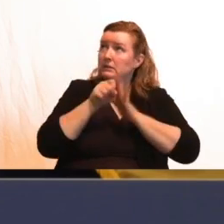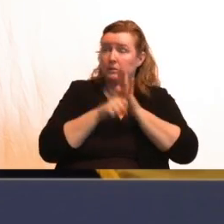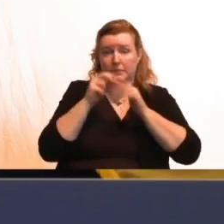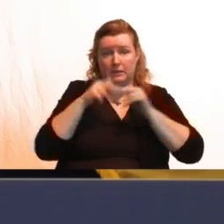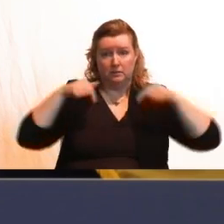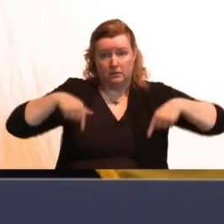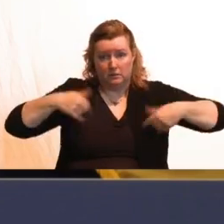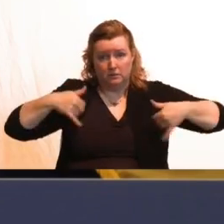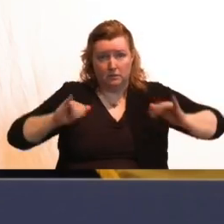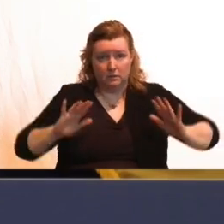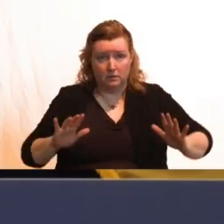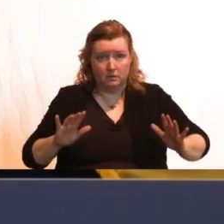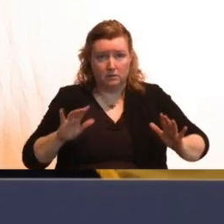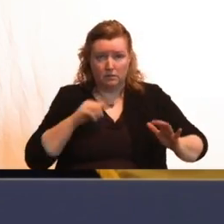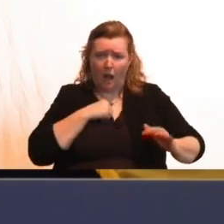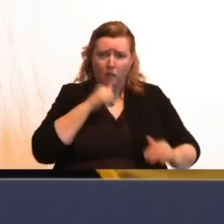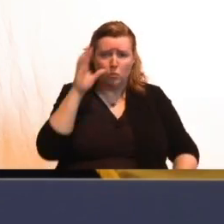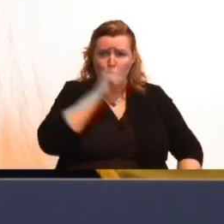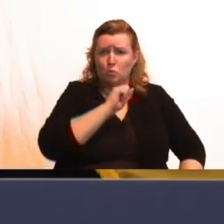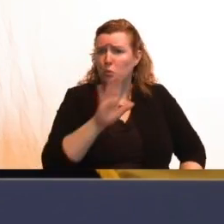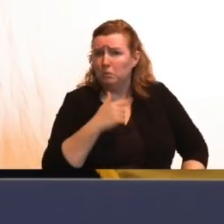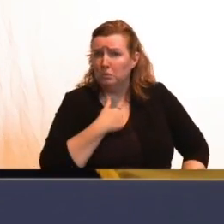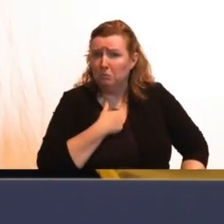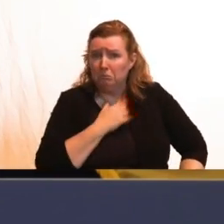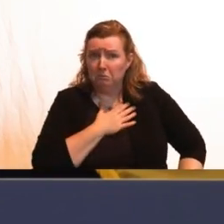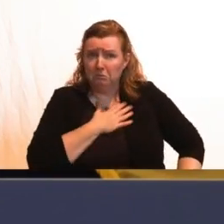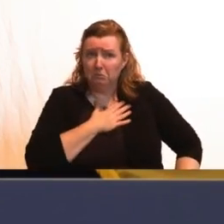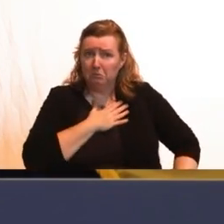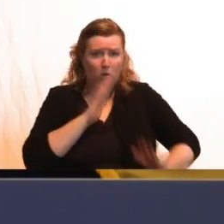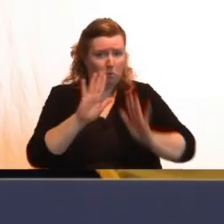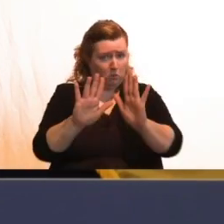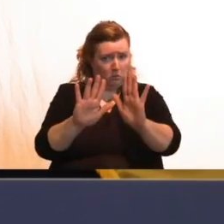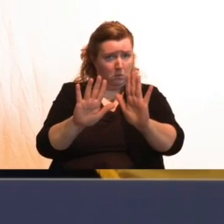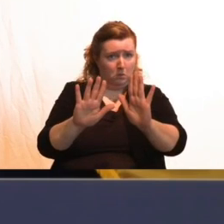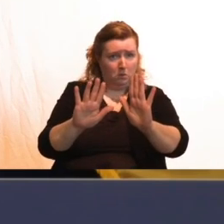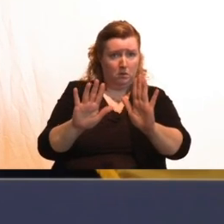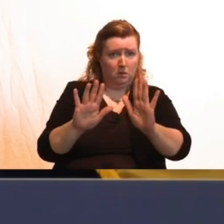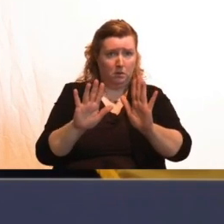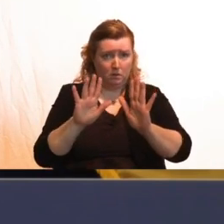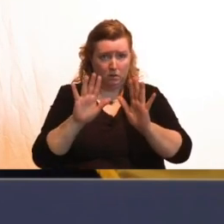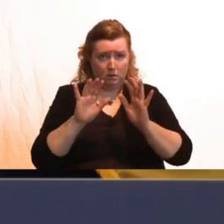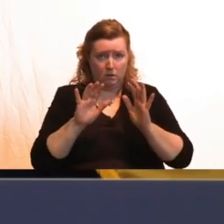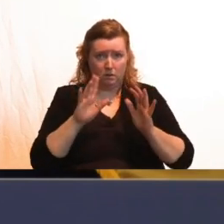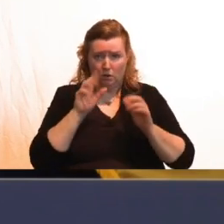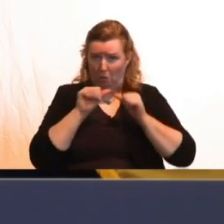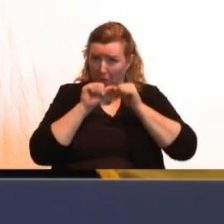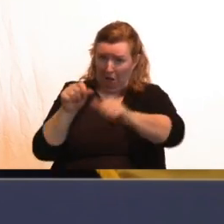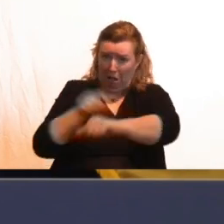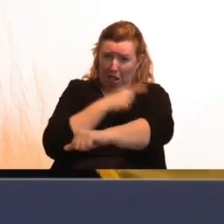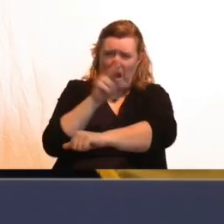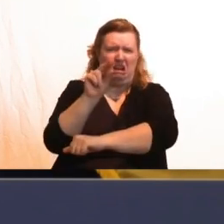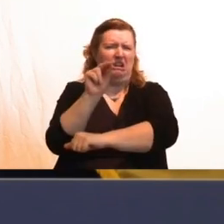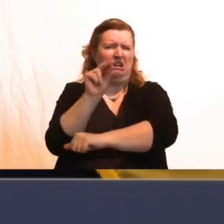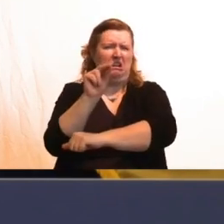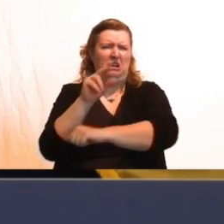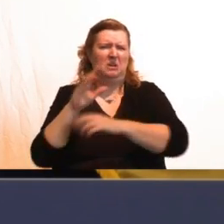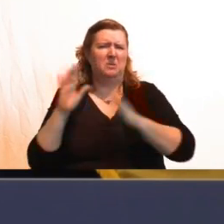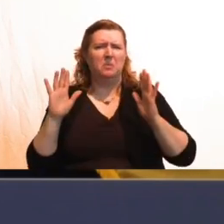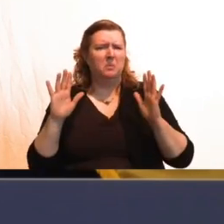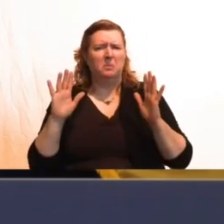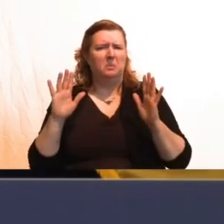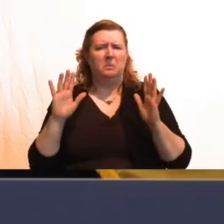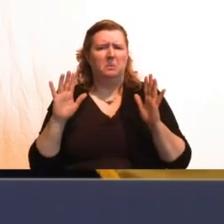longer. You didn't ask this, but you mentioned it. We're incredibly proud of New Jersey's role in the Afghan refugee